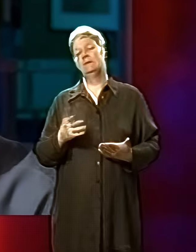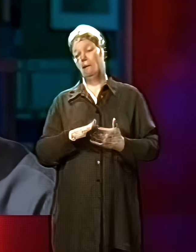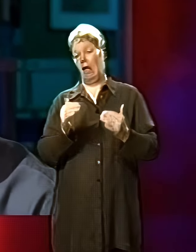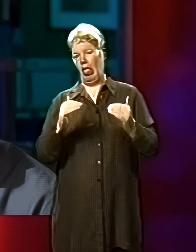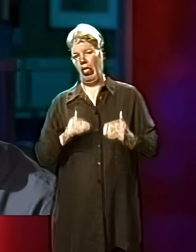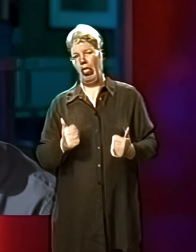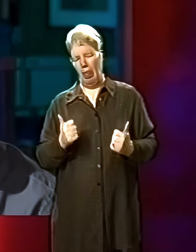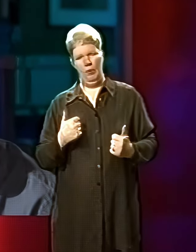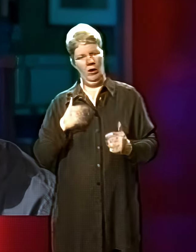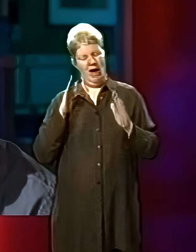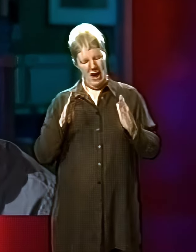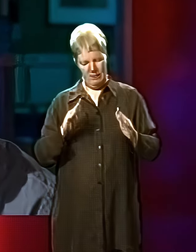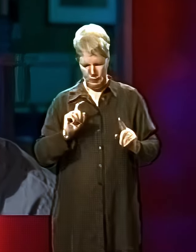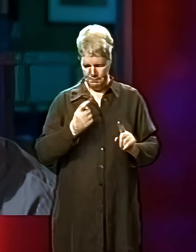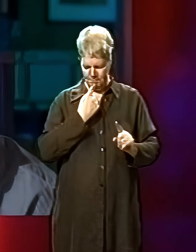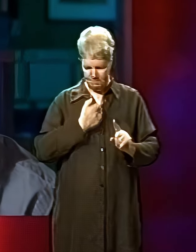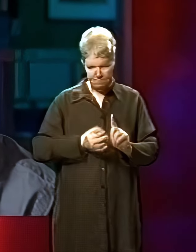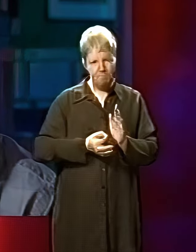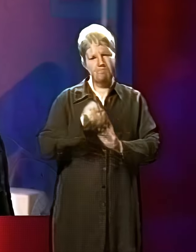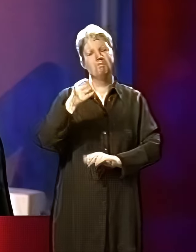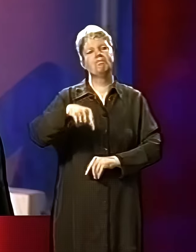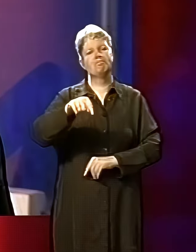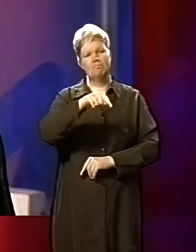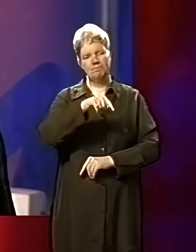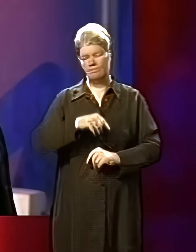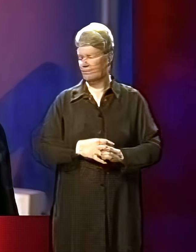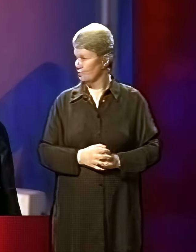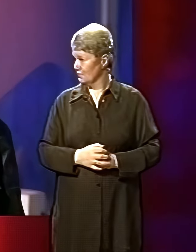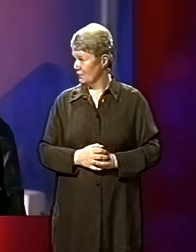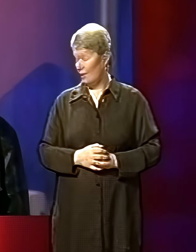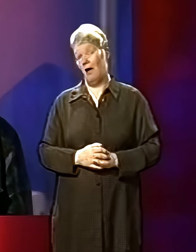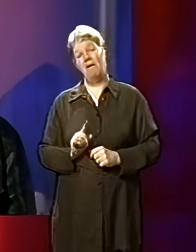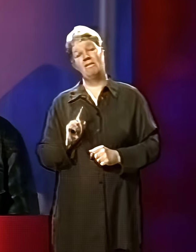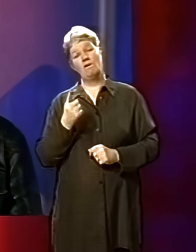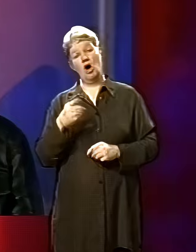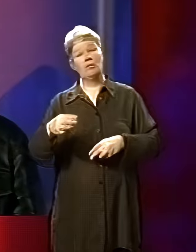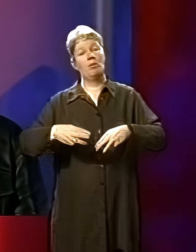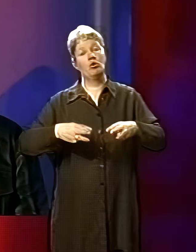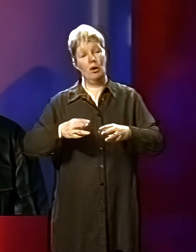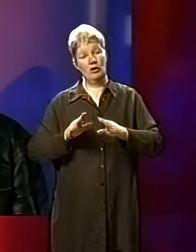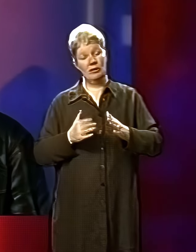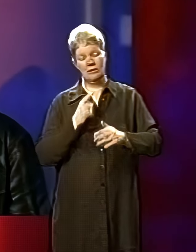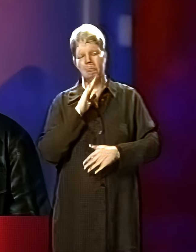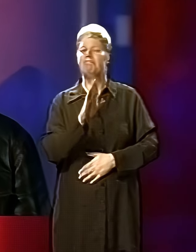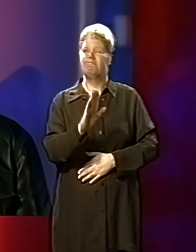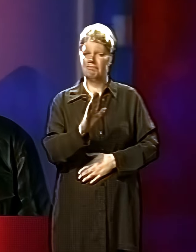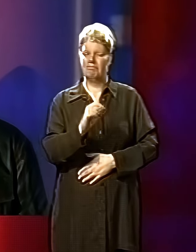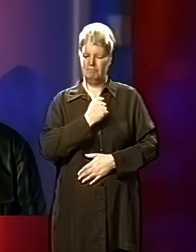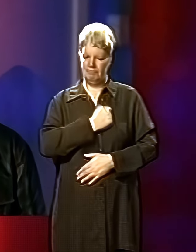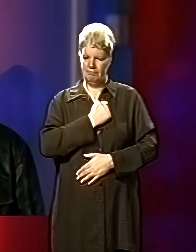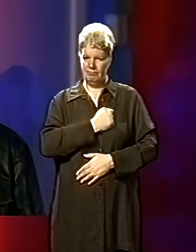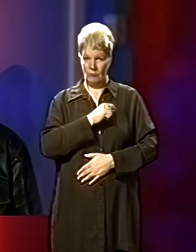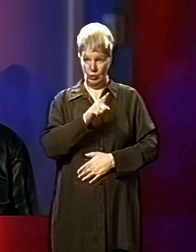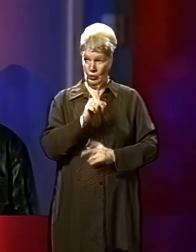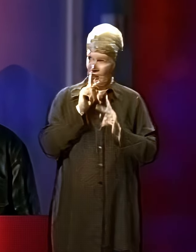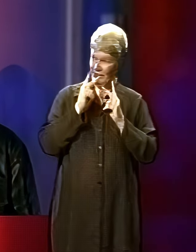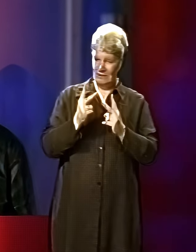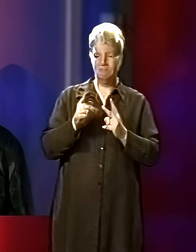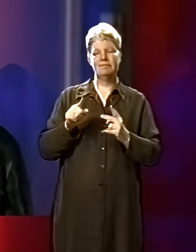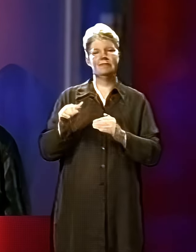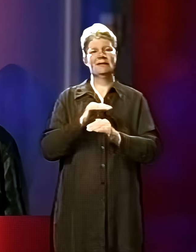below par, we have to work diligently on improving them. And First Motorway Services Limited say they're sorry that on the day we visited,